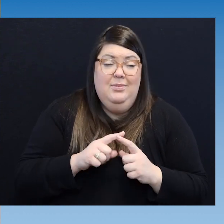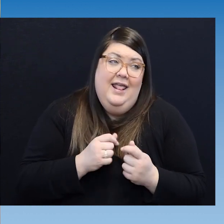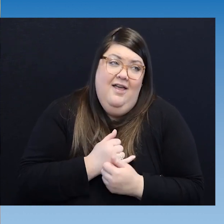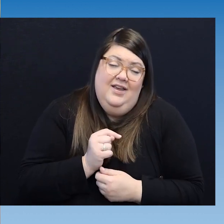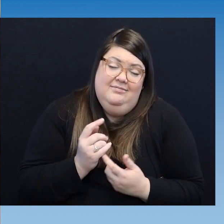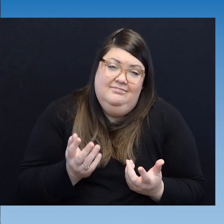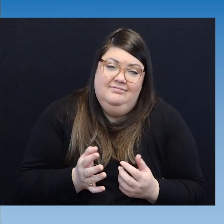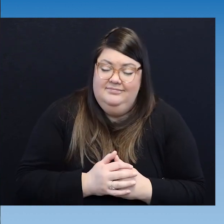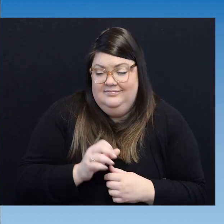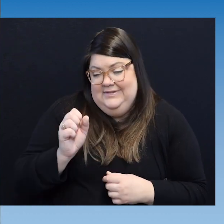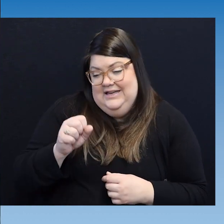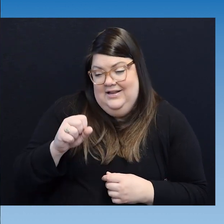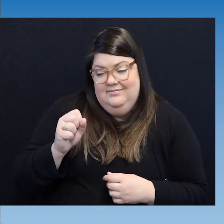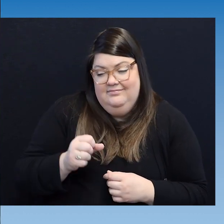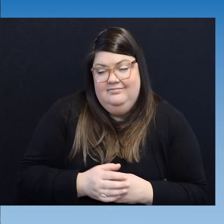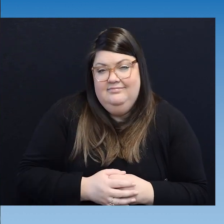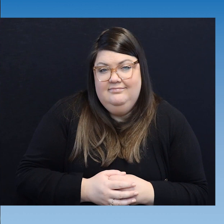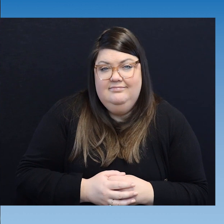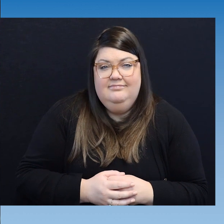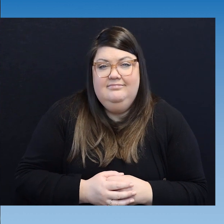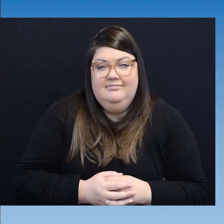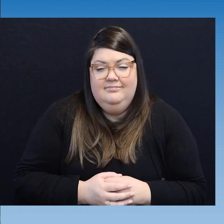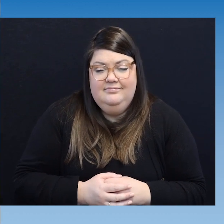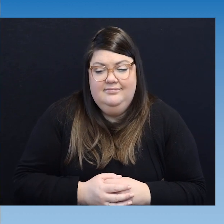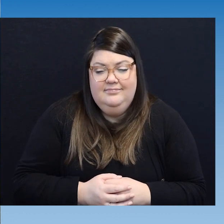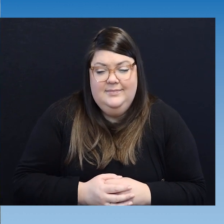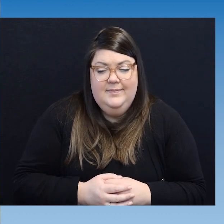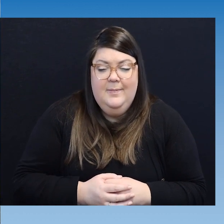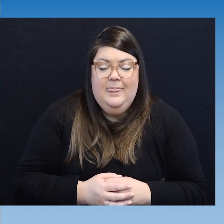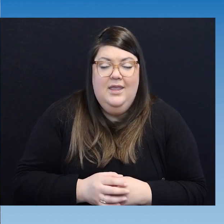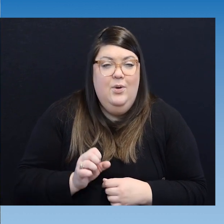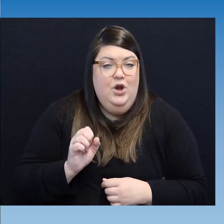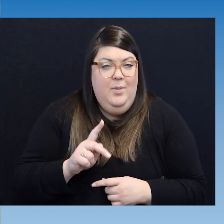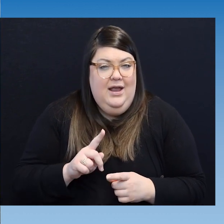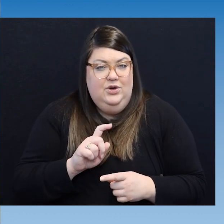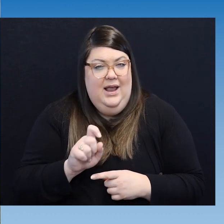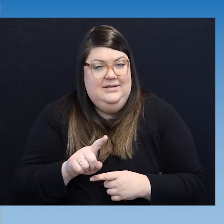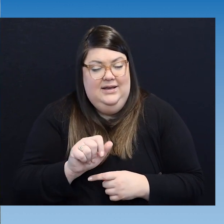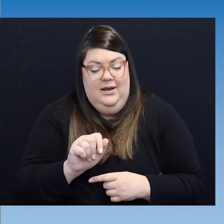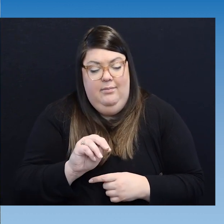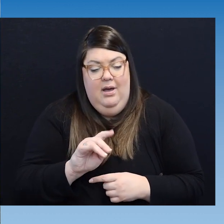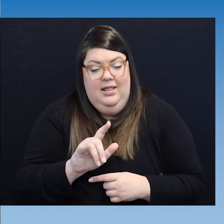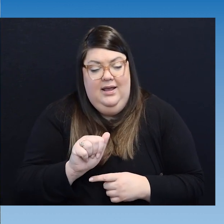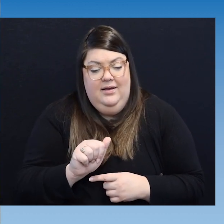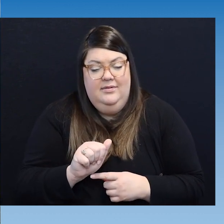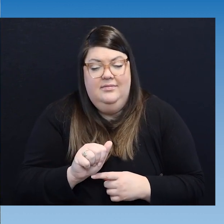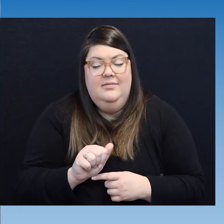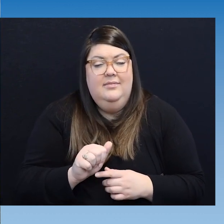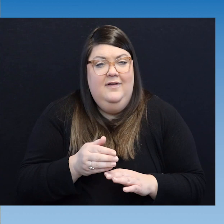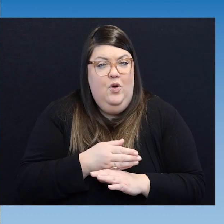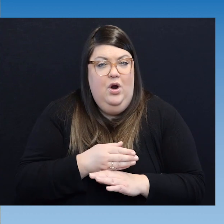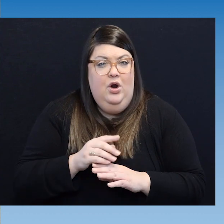it. Mm-hmm. I love it. I want to go back to you, Amalia, just before we open to the audience